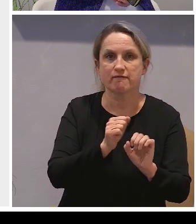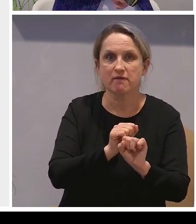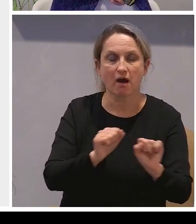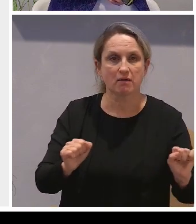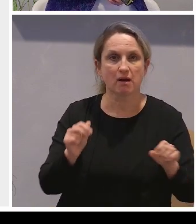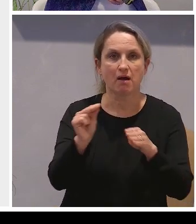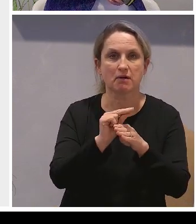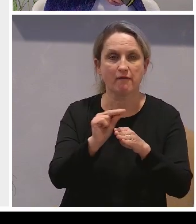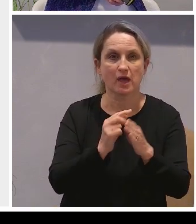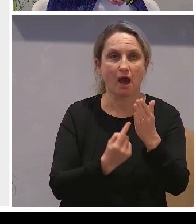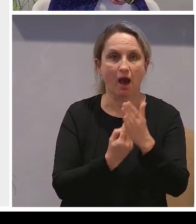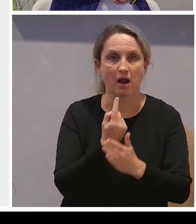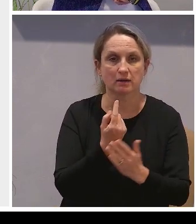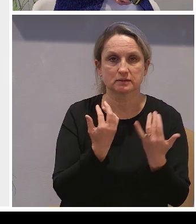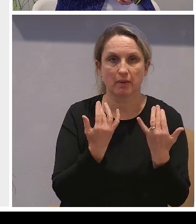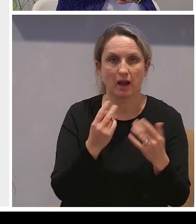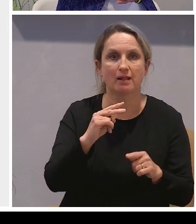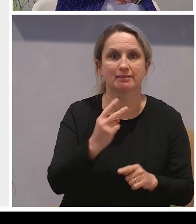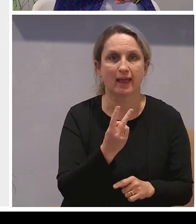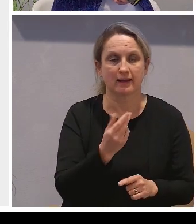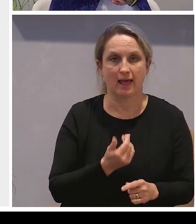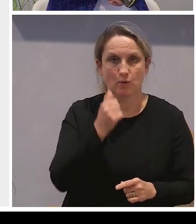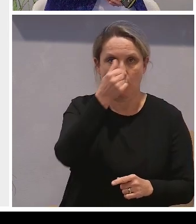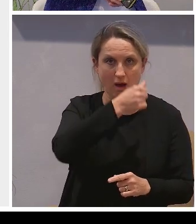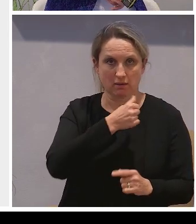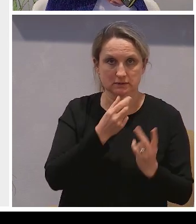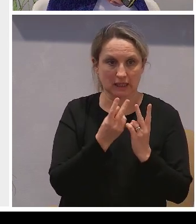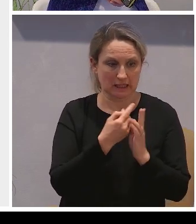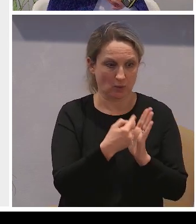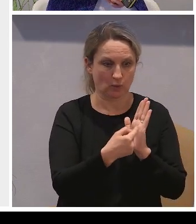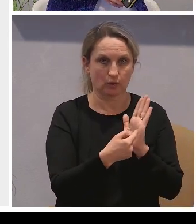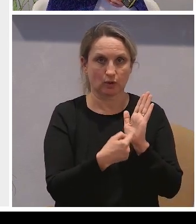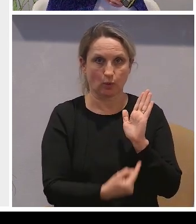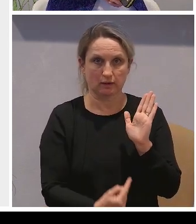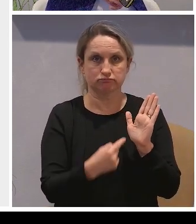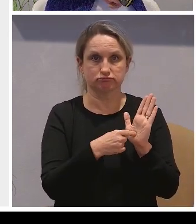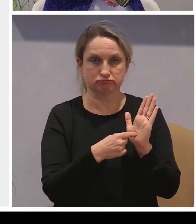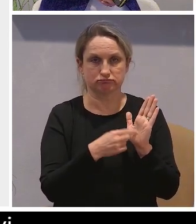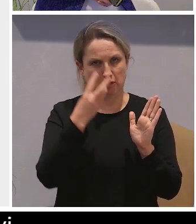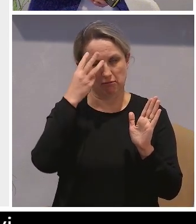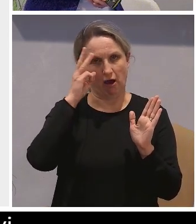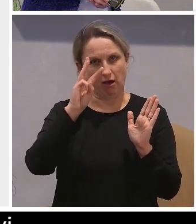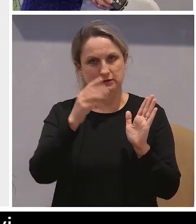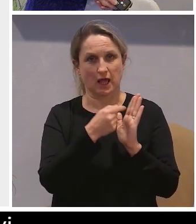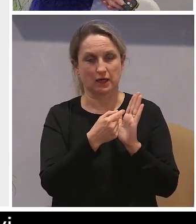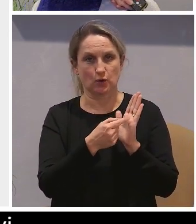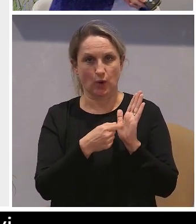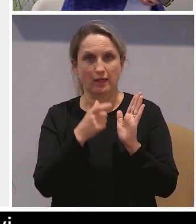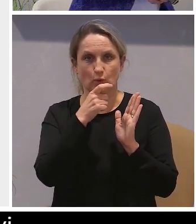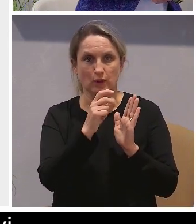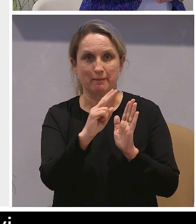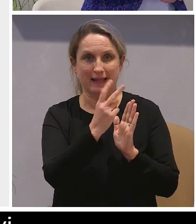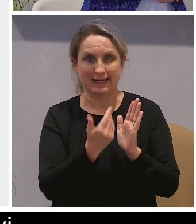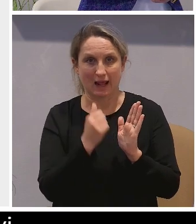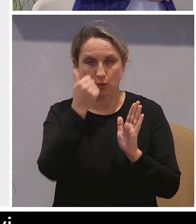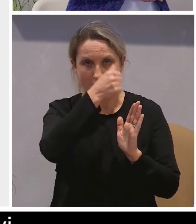She was diagnosed at an early age, and the treatment started at the age of 2, as the